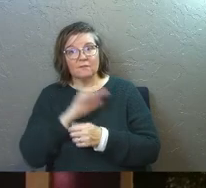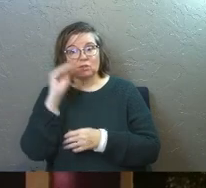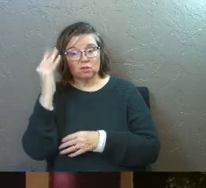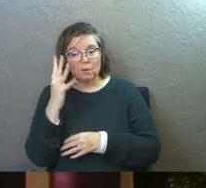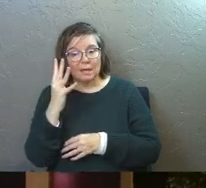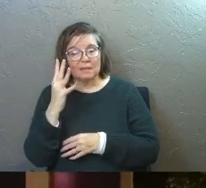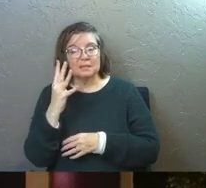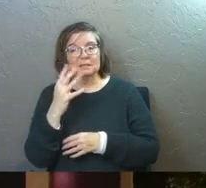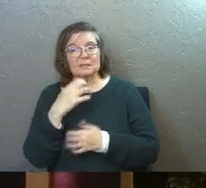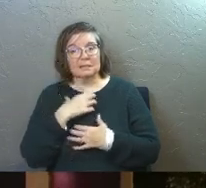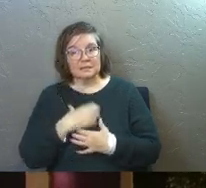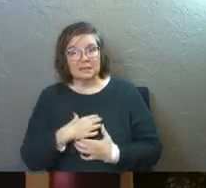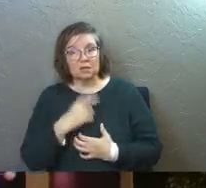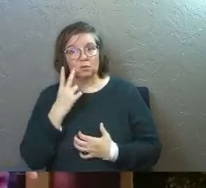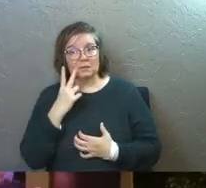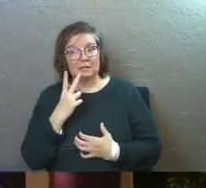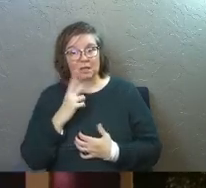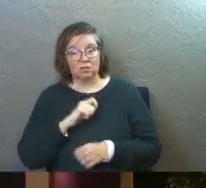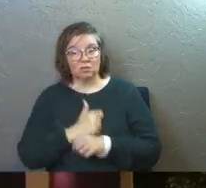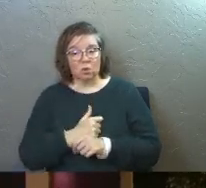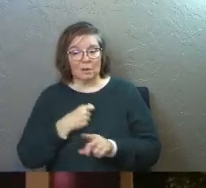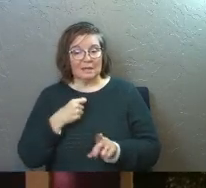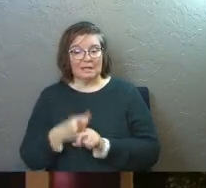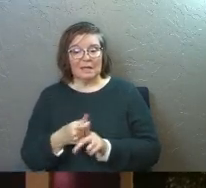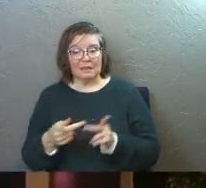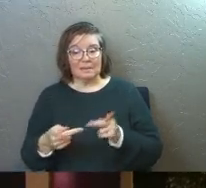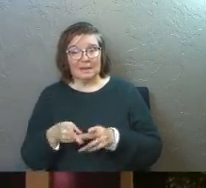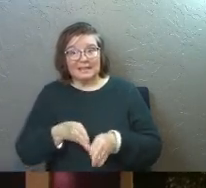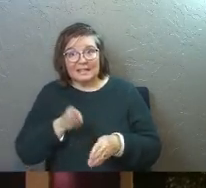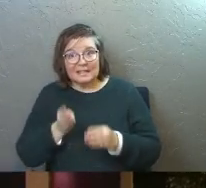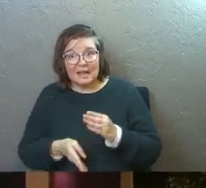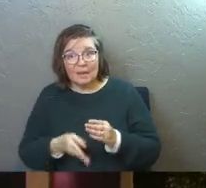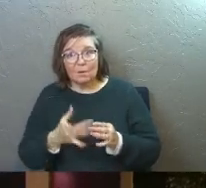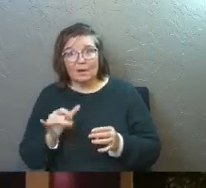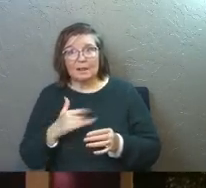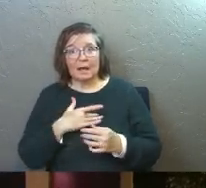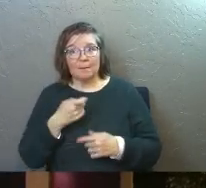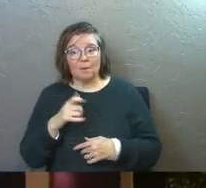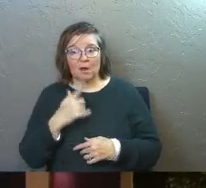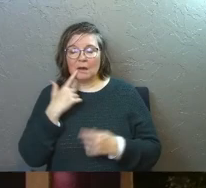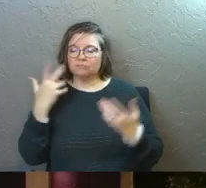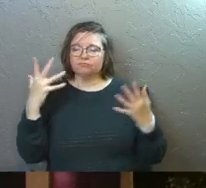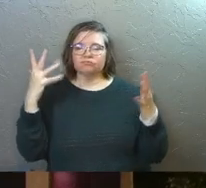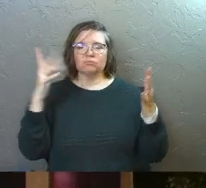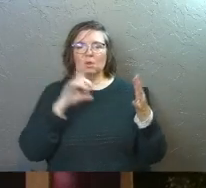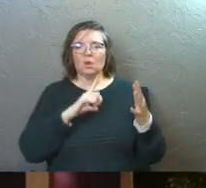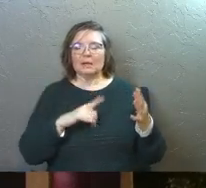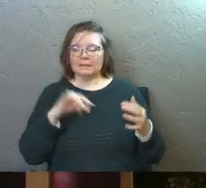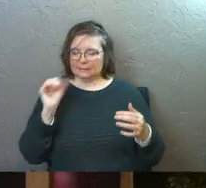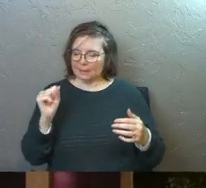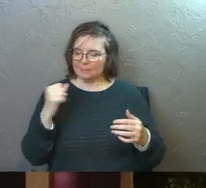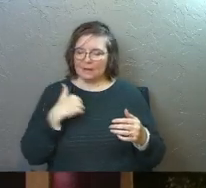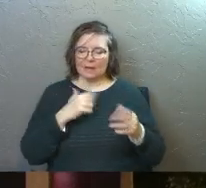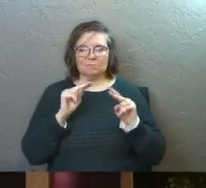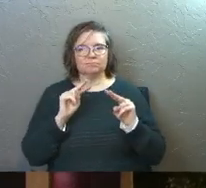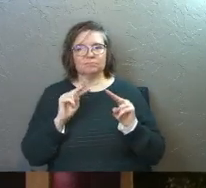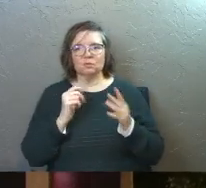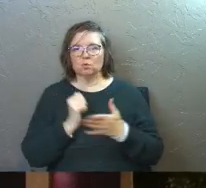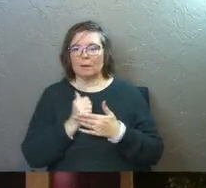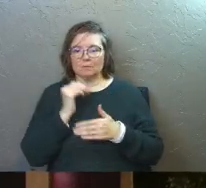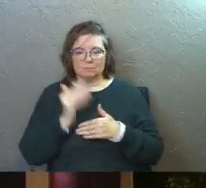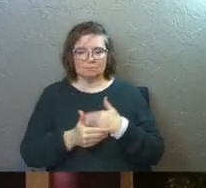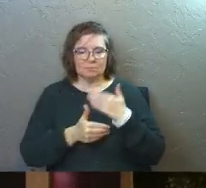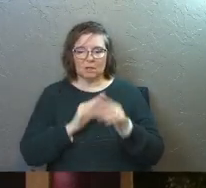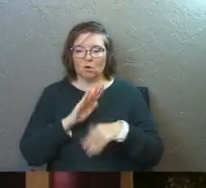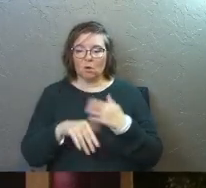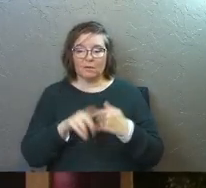his grace, his desire to see us restored and hit that place at the end where we're like Paul and saying, I've done it, Lord. He's like, yep, and I can't wait to help you every step of